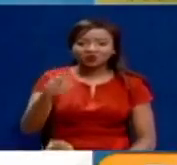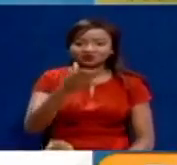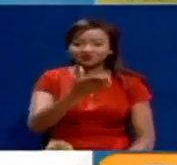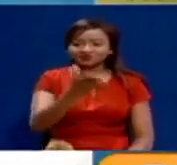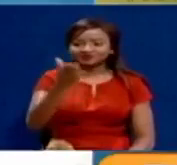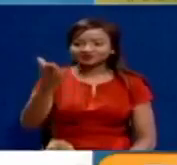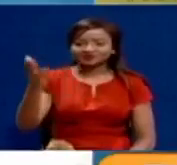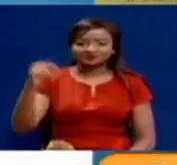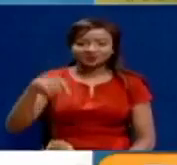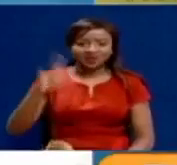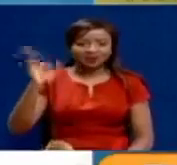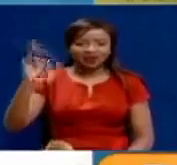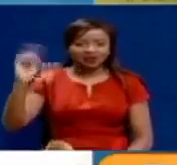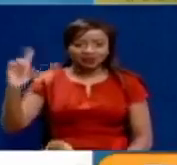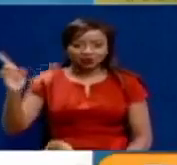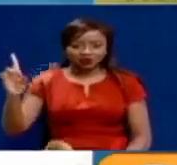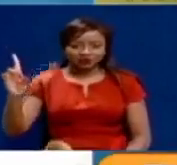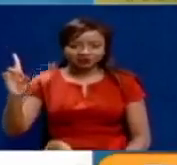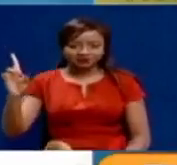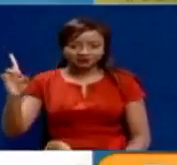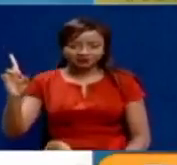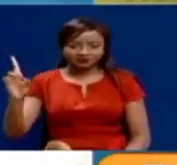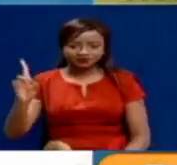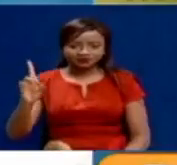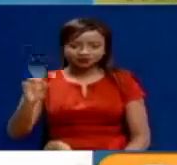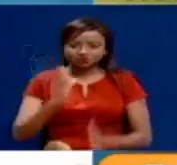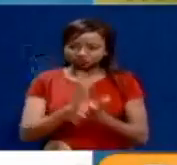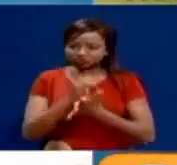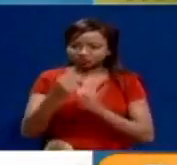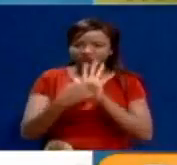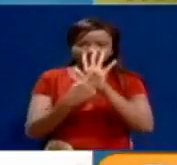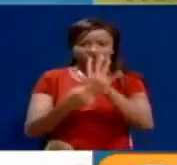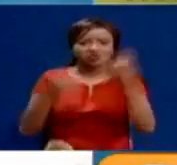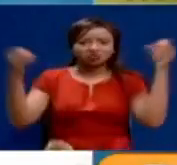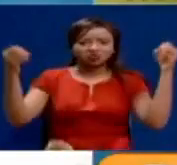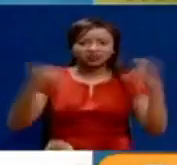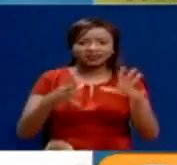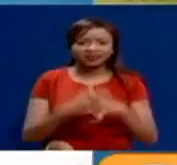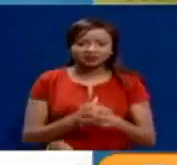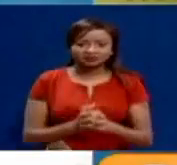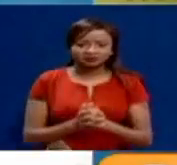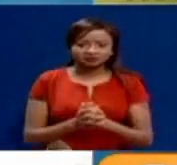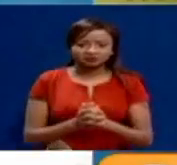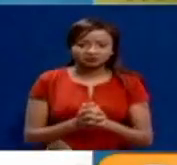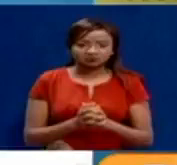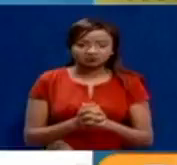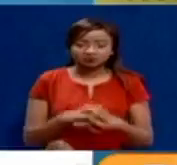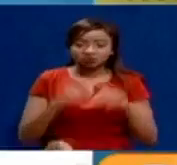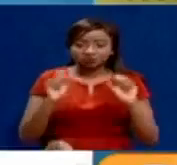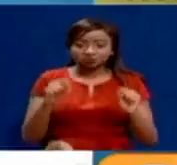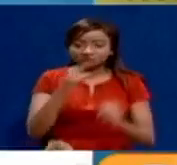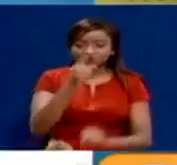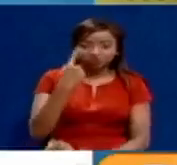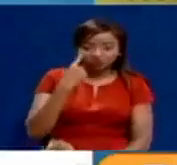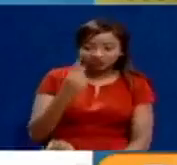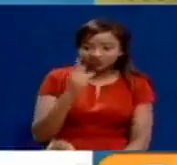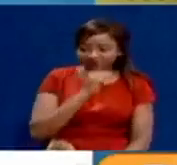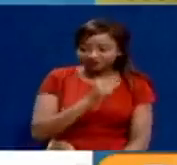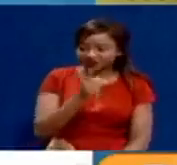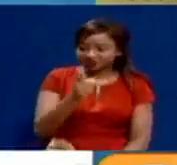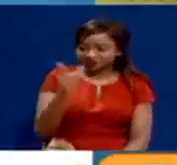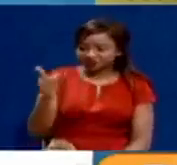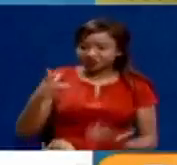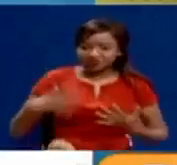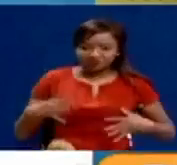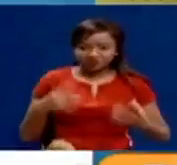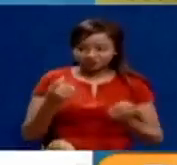of the CBD of Nairobi is very revealing. You will notice quite